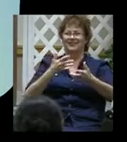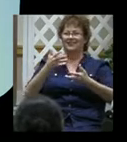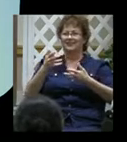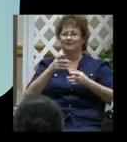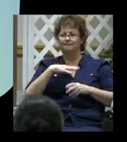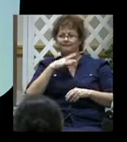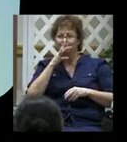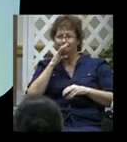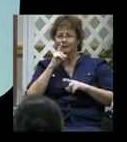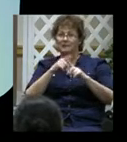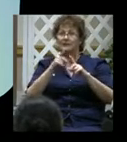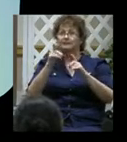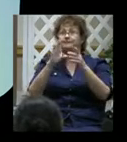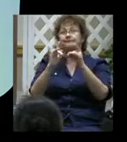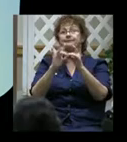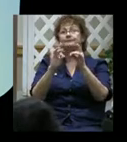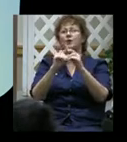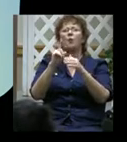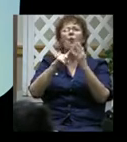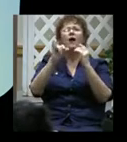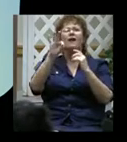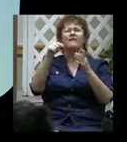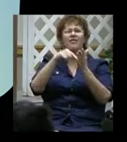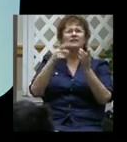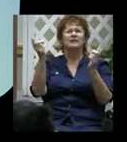has a scenario. It's like, what would you do in this situation? So we're trying to